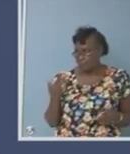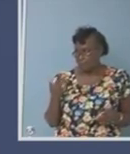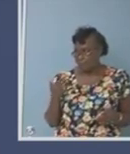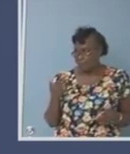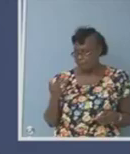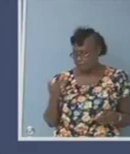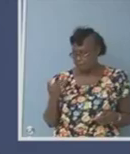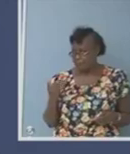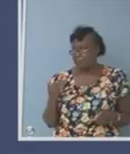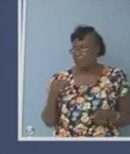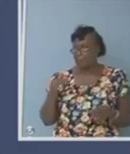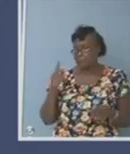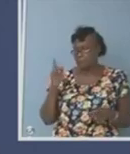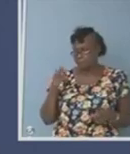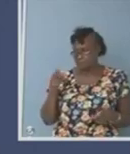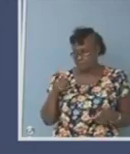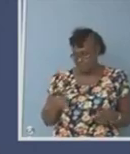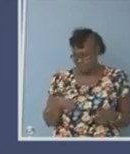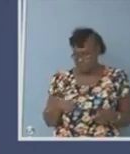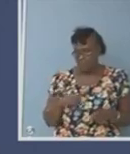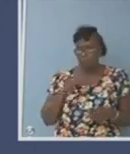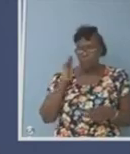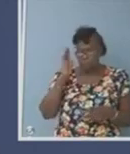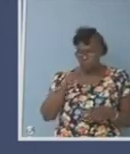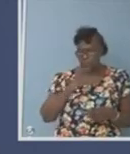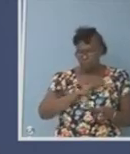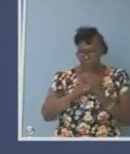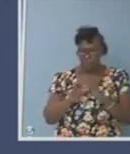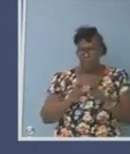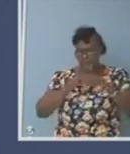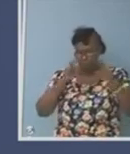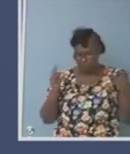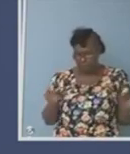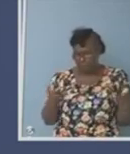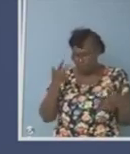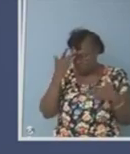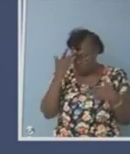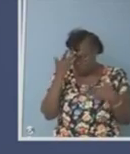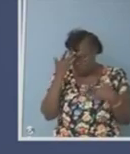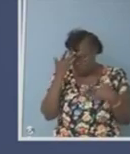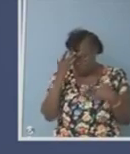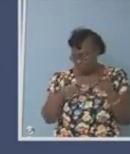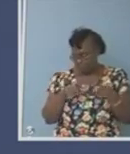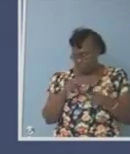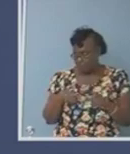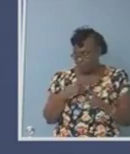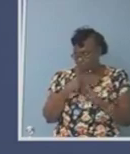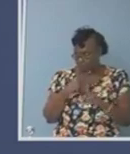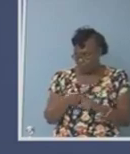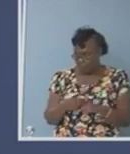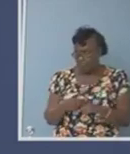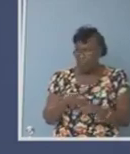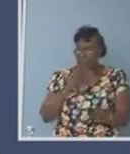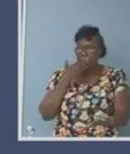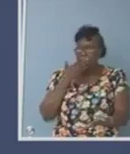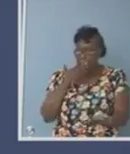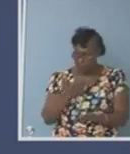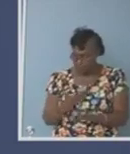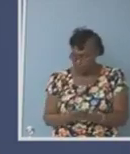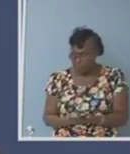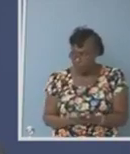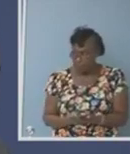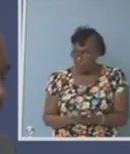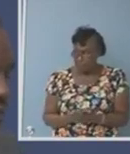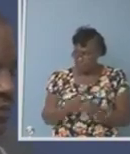those cases who will become very, very ill. For those who are positive but well, we will